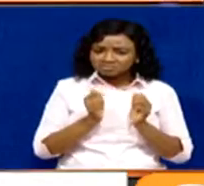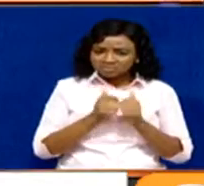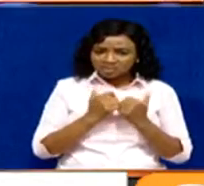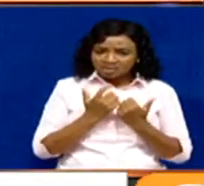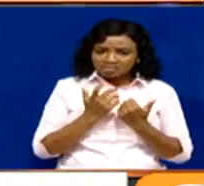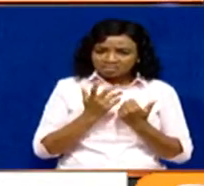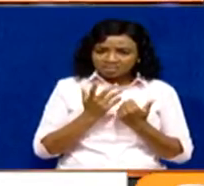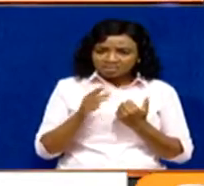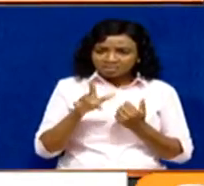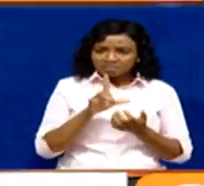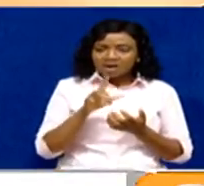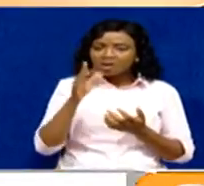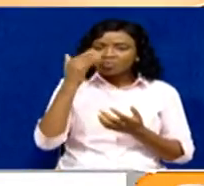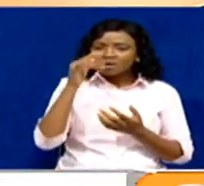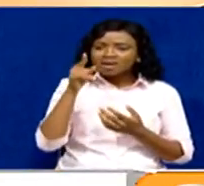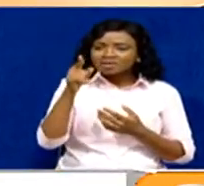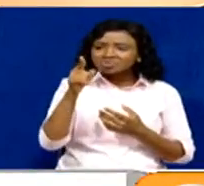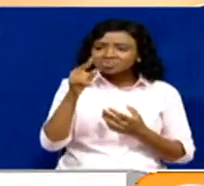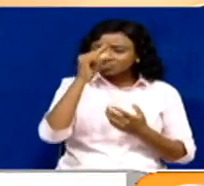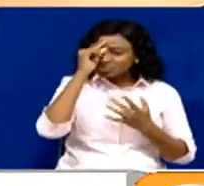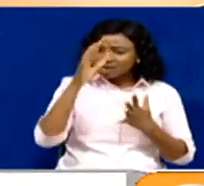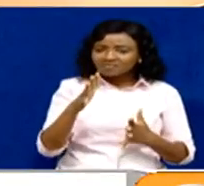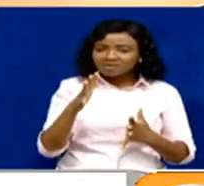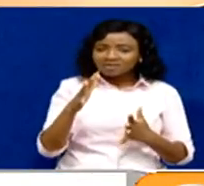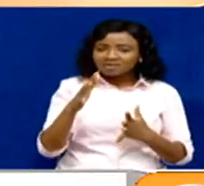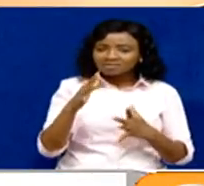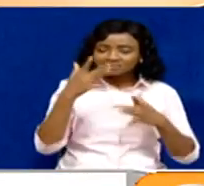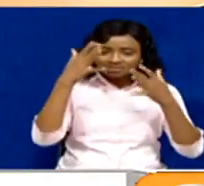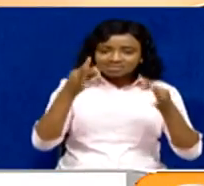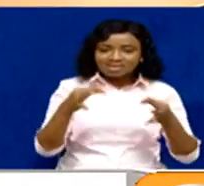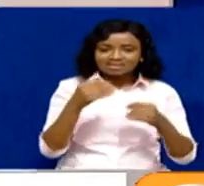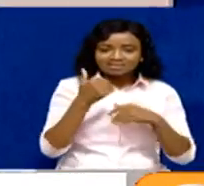not abroad. Well,